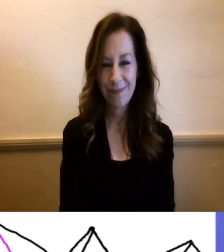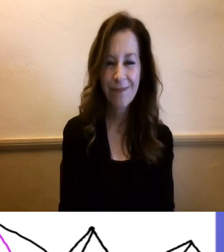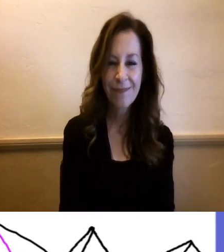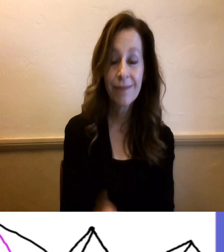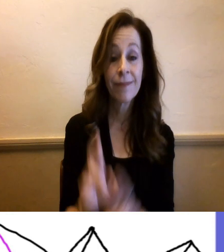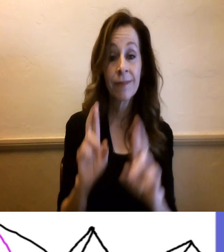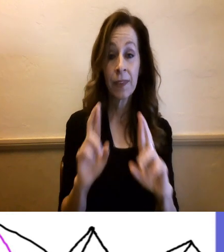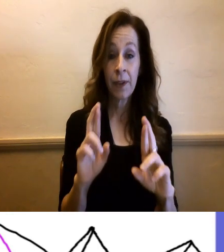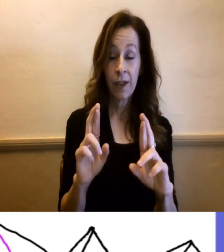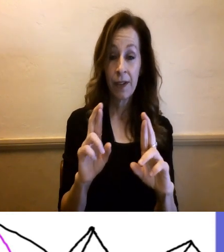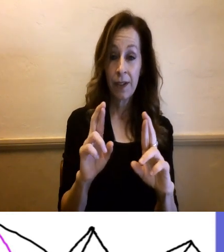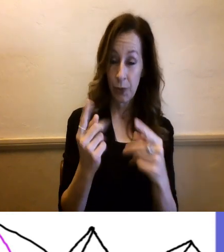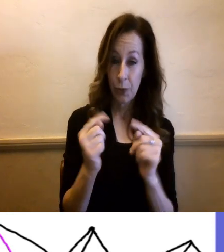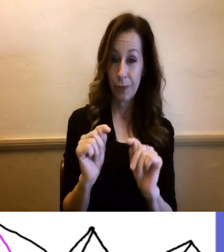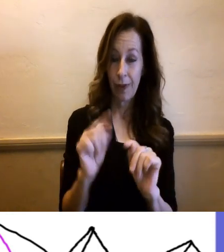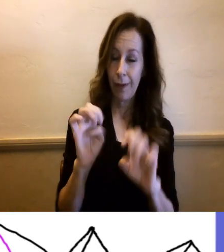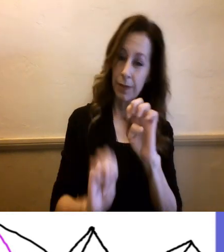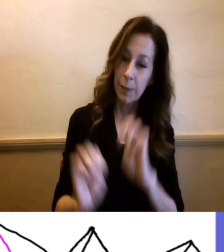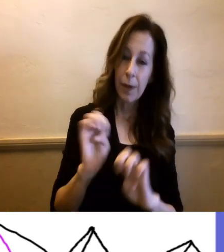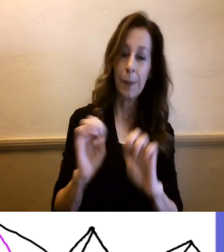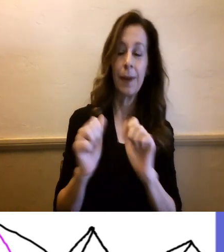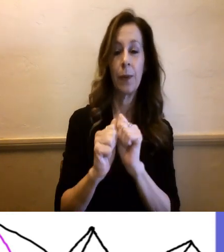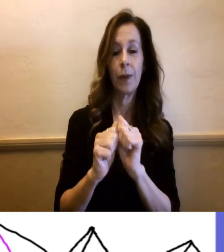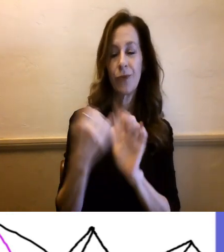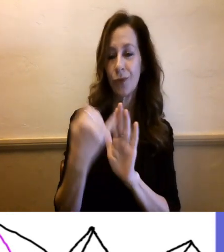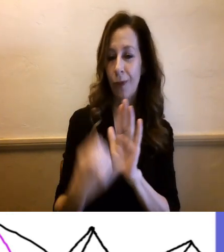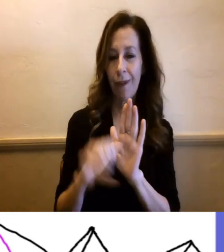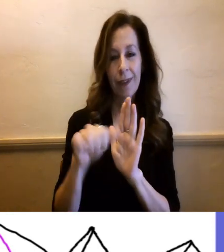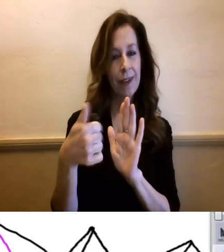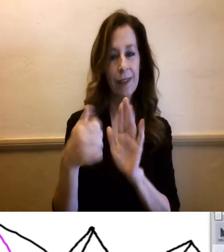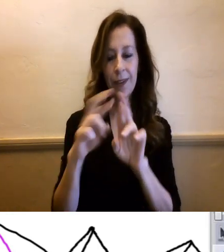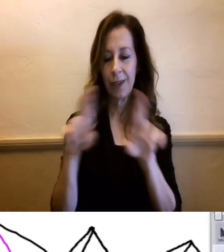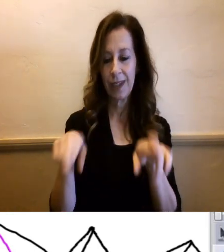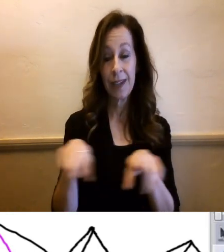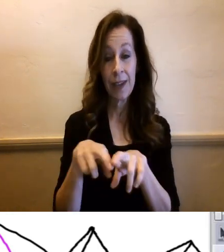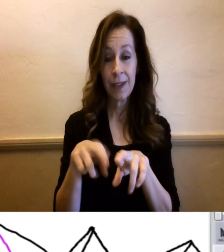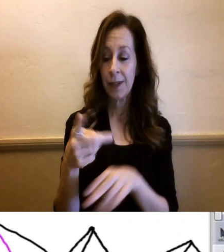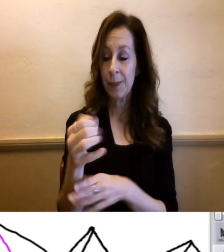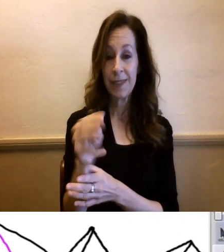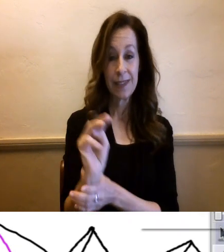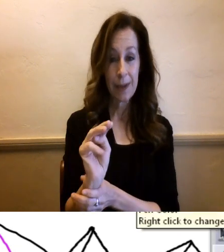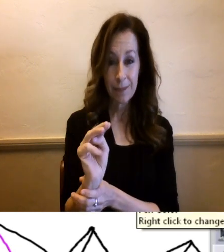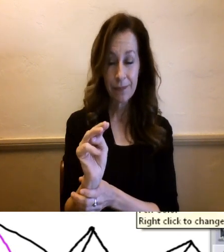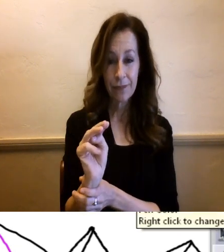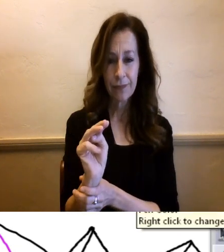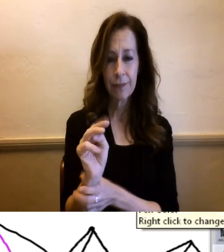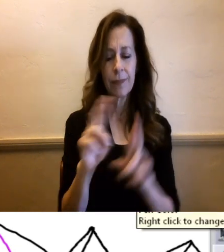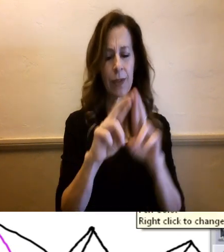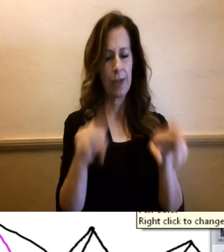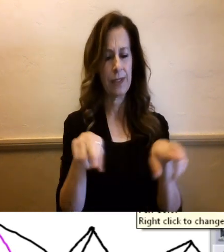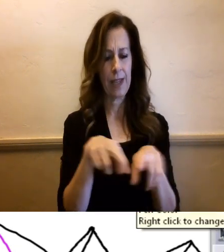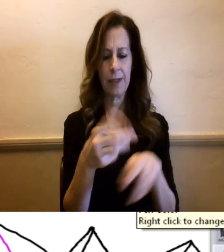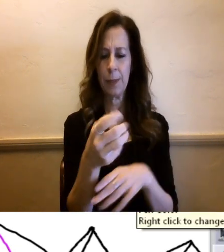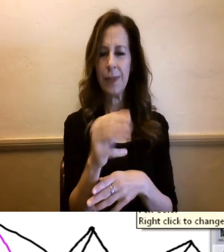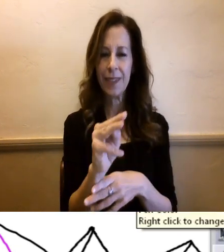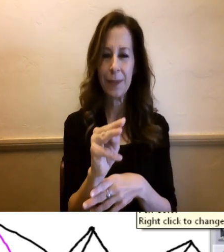All right, so hopefully you tried experimenting with drawing some other rectangular prisms. For rectangular